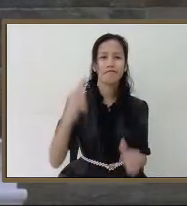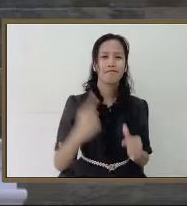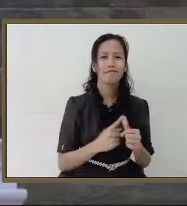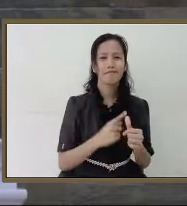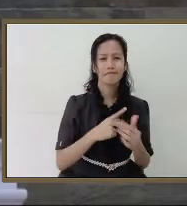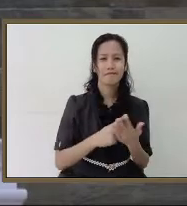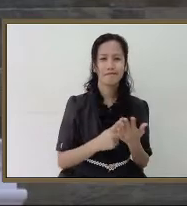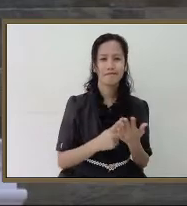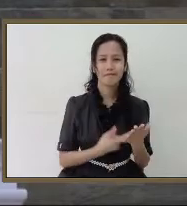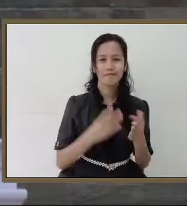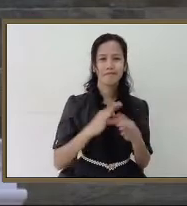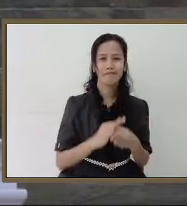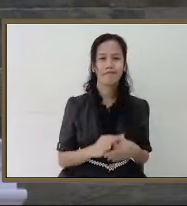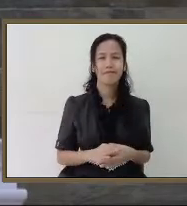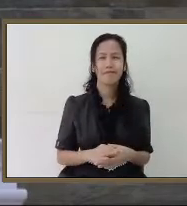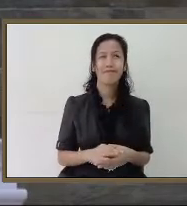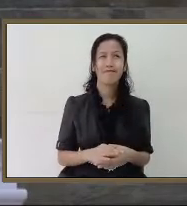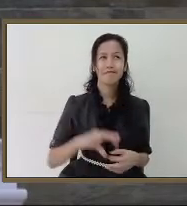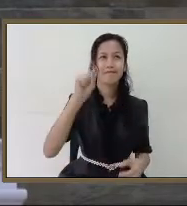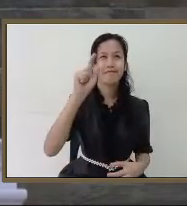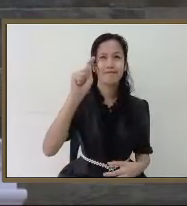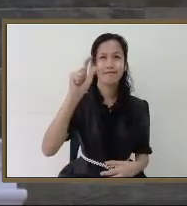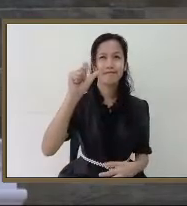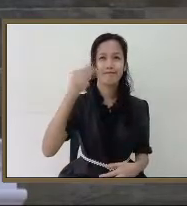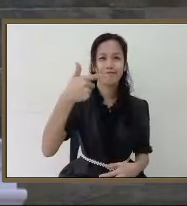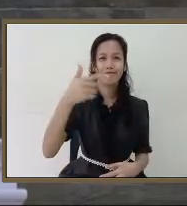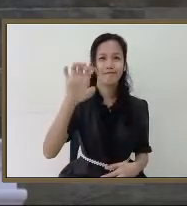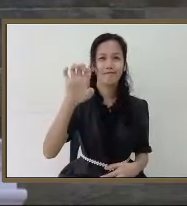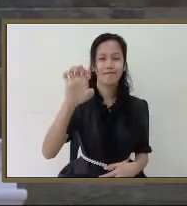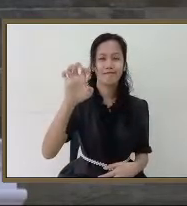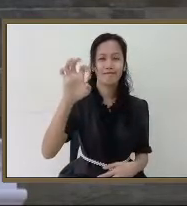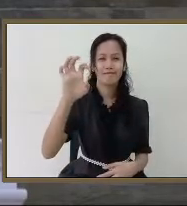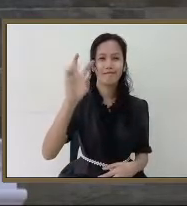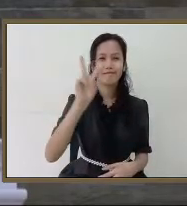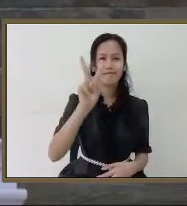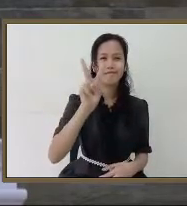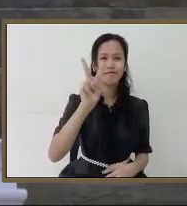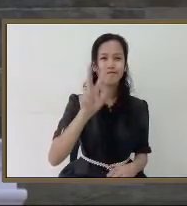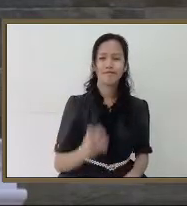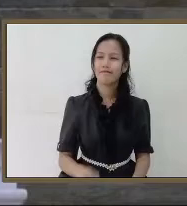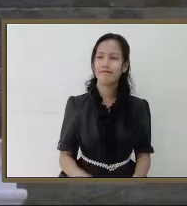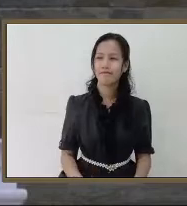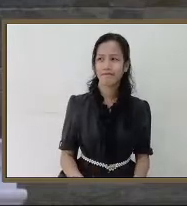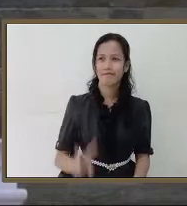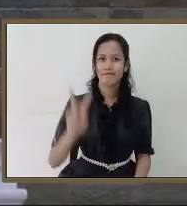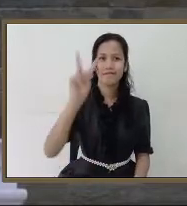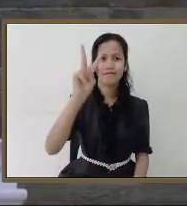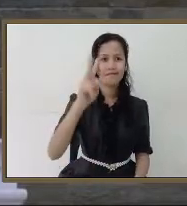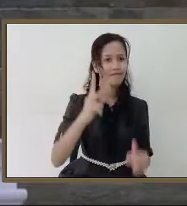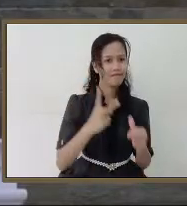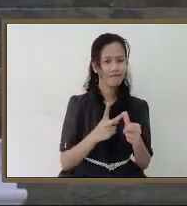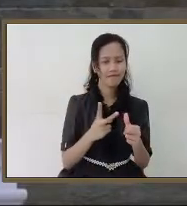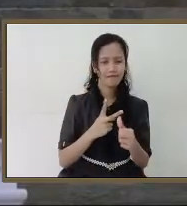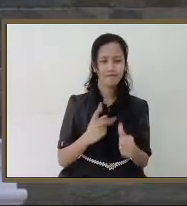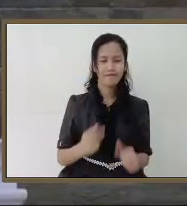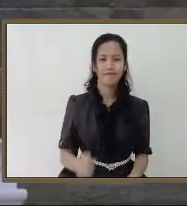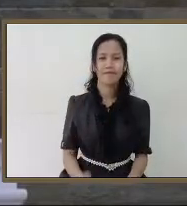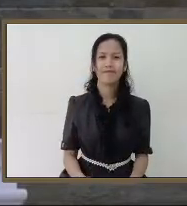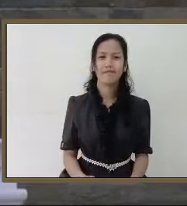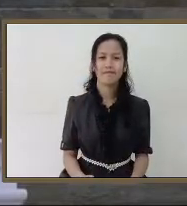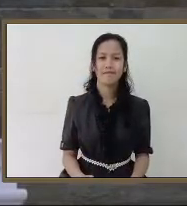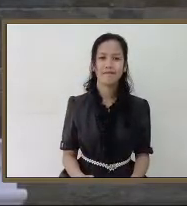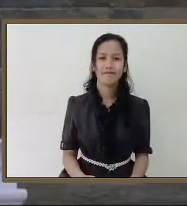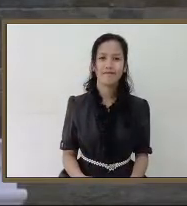stage 2. Ezra's preparation for the task. The second part ng stage 2 is